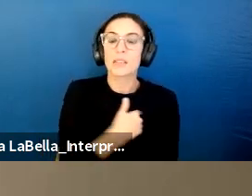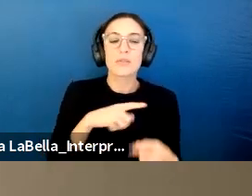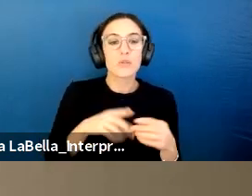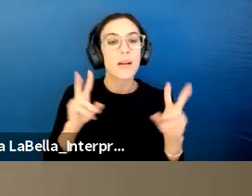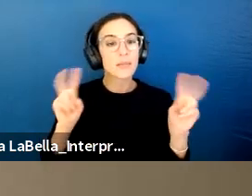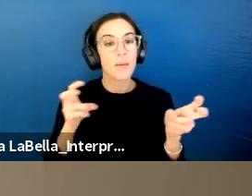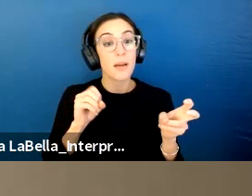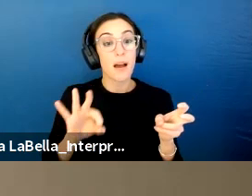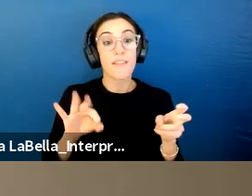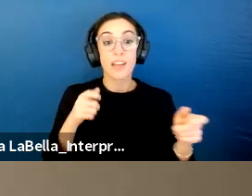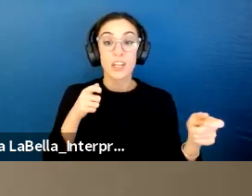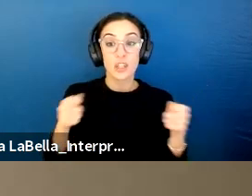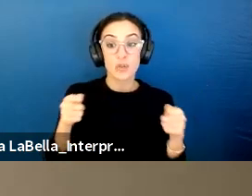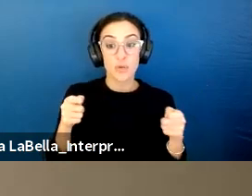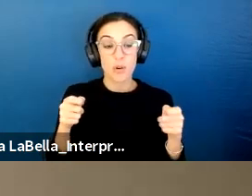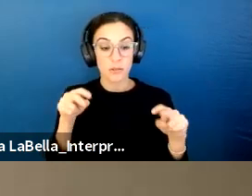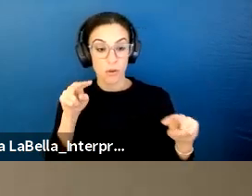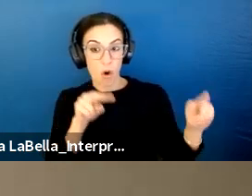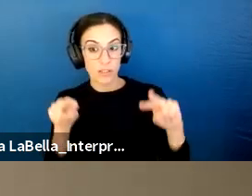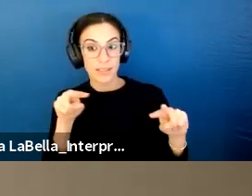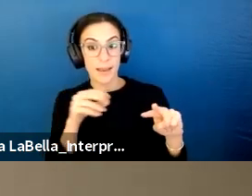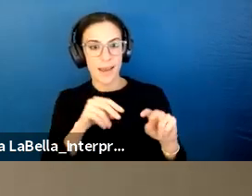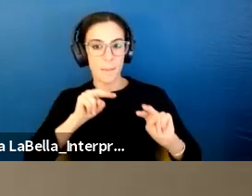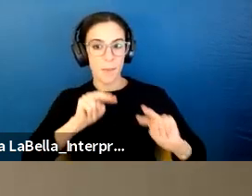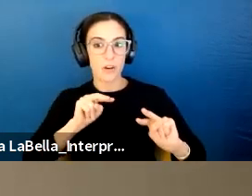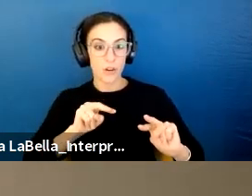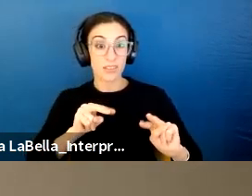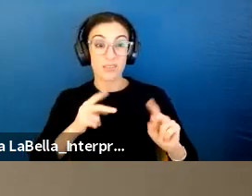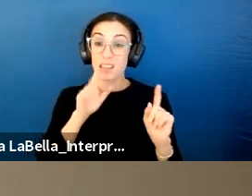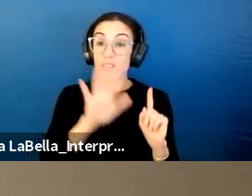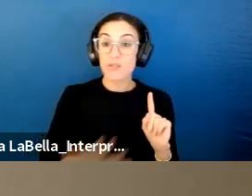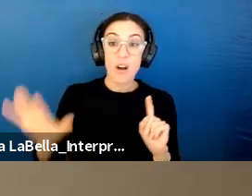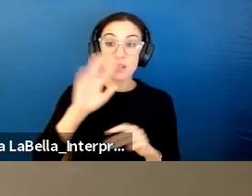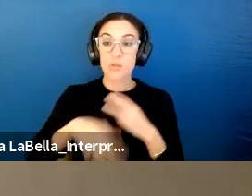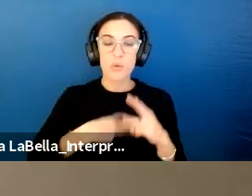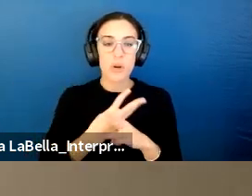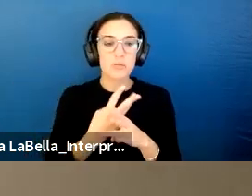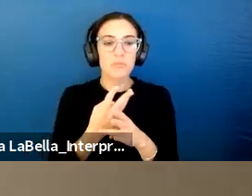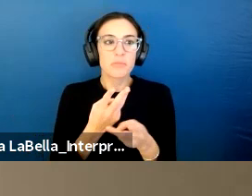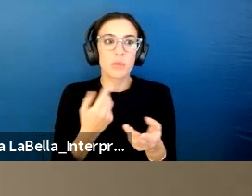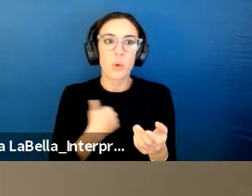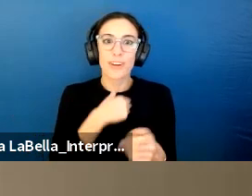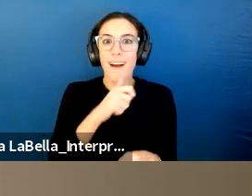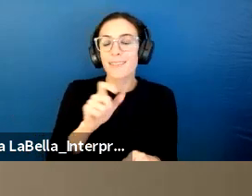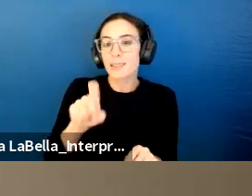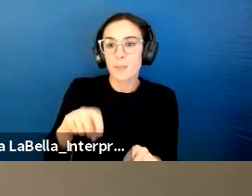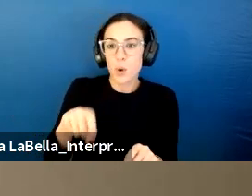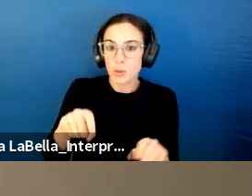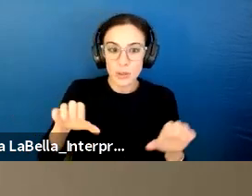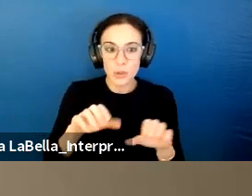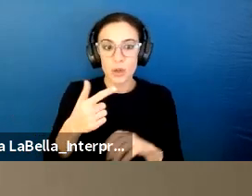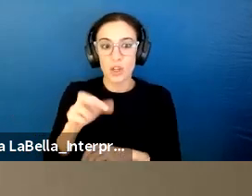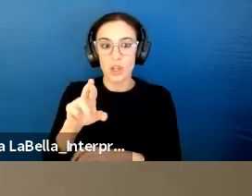of controls, oversight, and monitoring. There really, across the world, aren't controls. We're not supposed to do